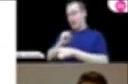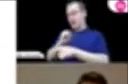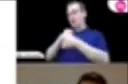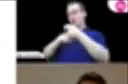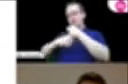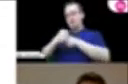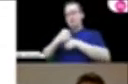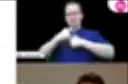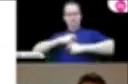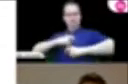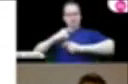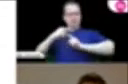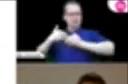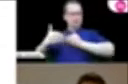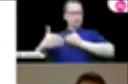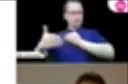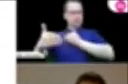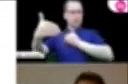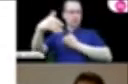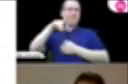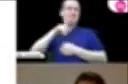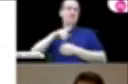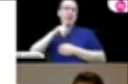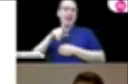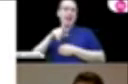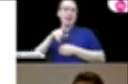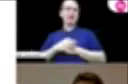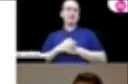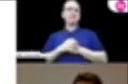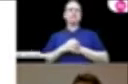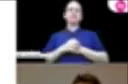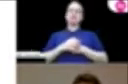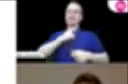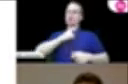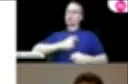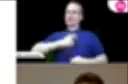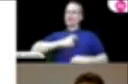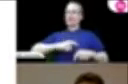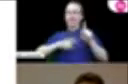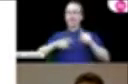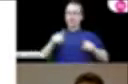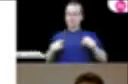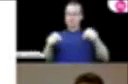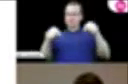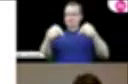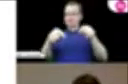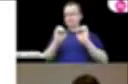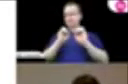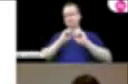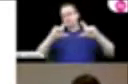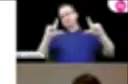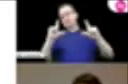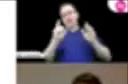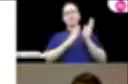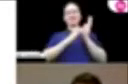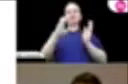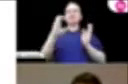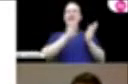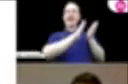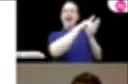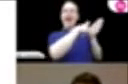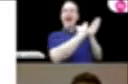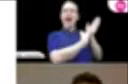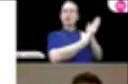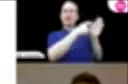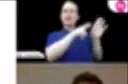female. And here we can see examples of gender variant people who lived in Manchester. A guy called Harry Stokes, who lived